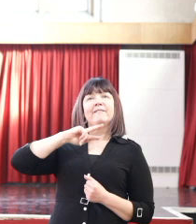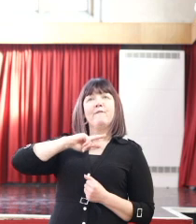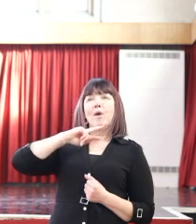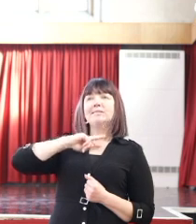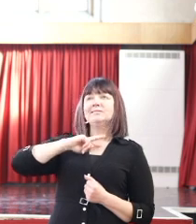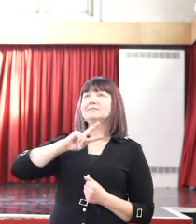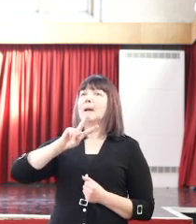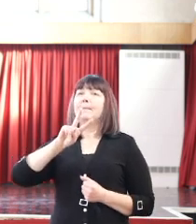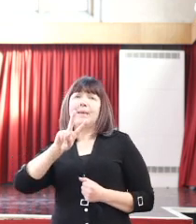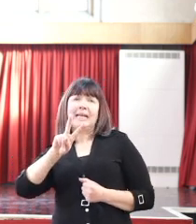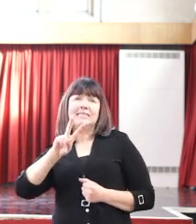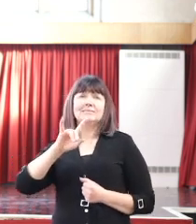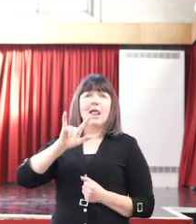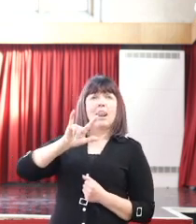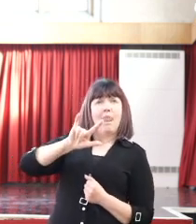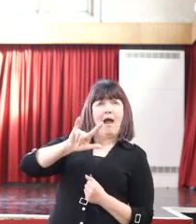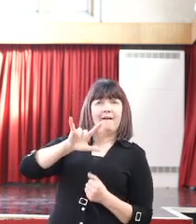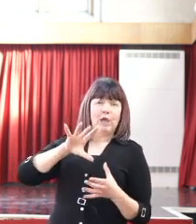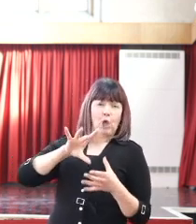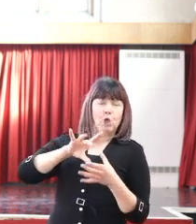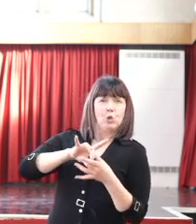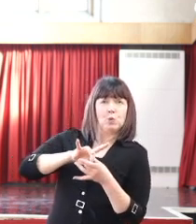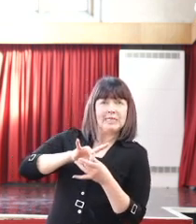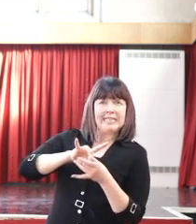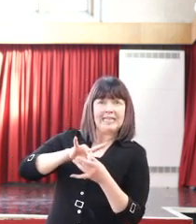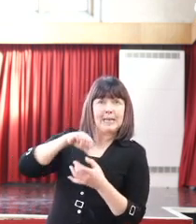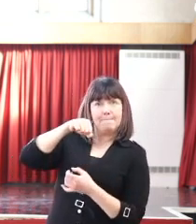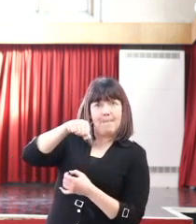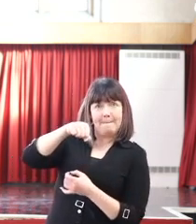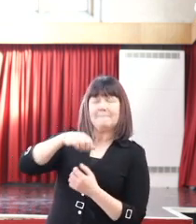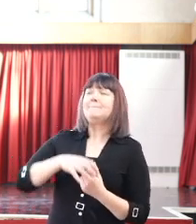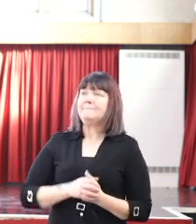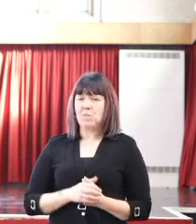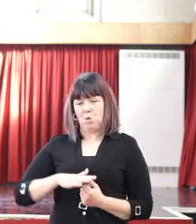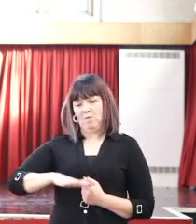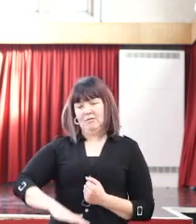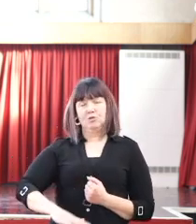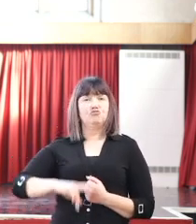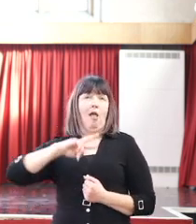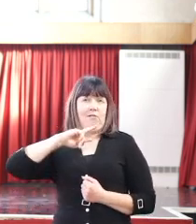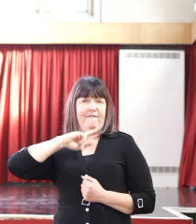So you can hear a little bit of the voice, which I use from the Margate community.